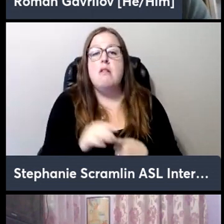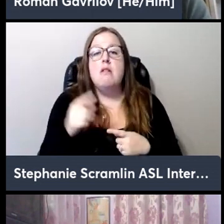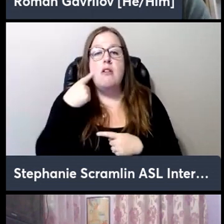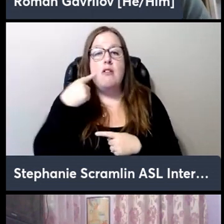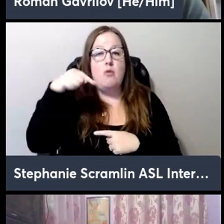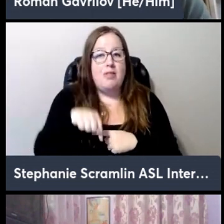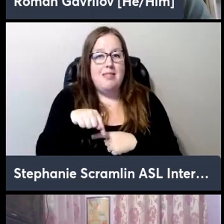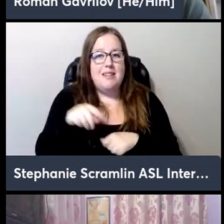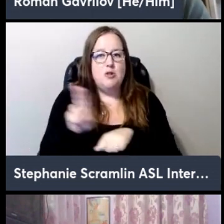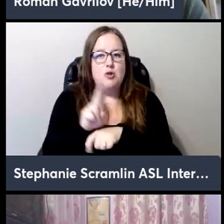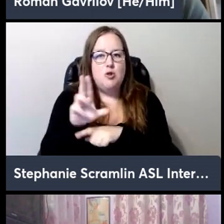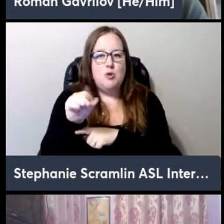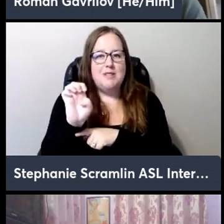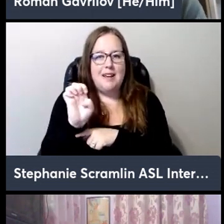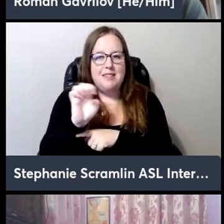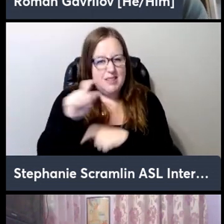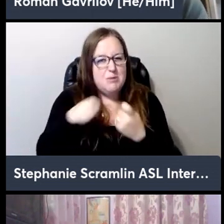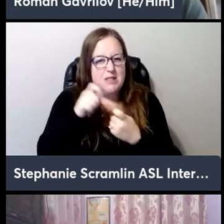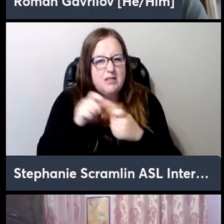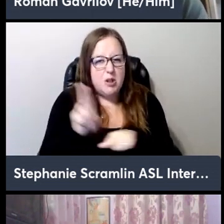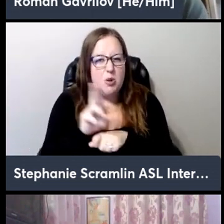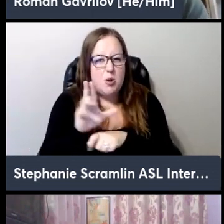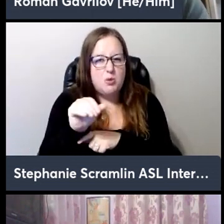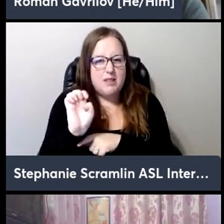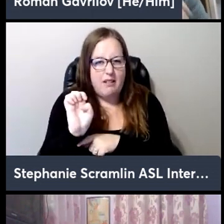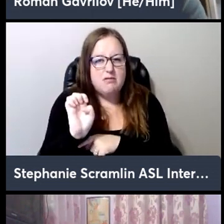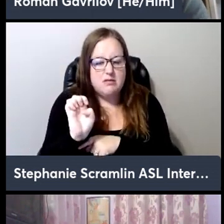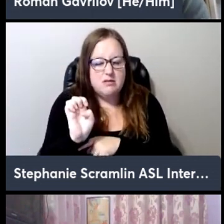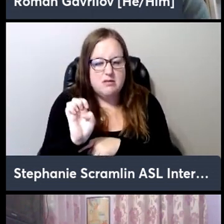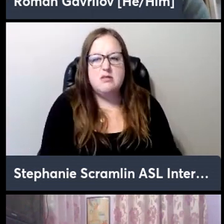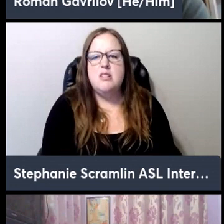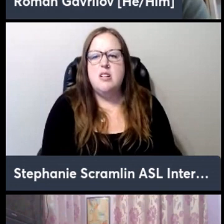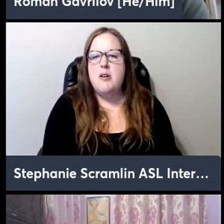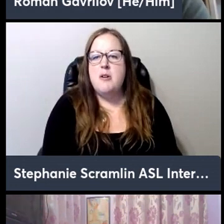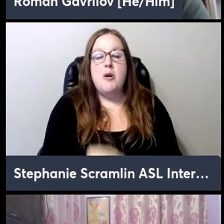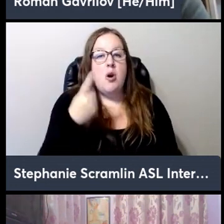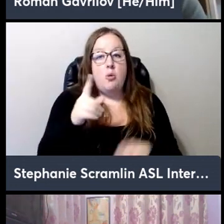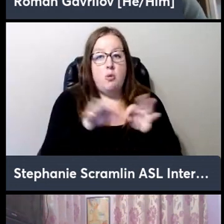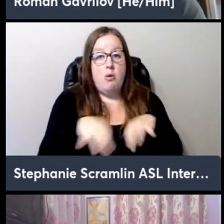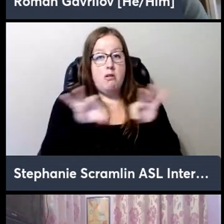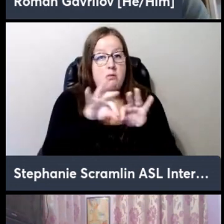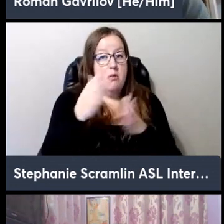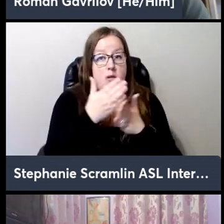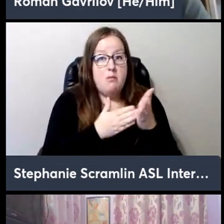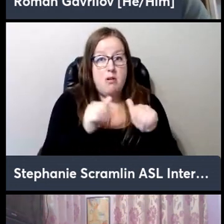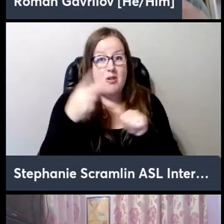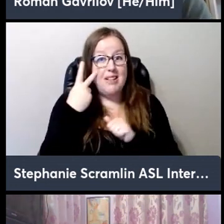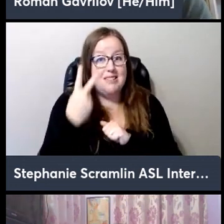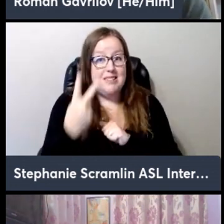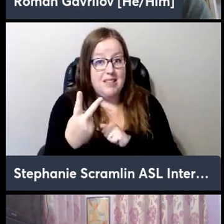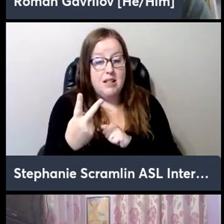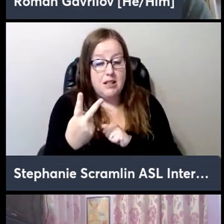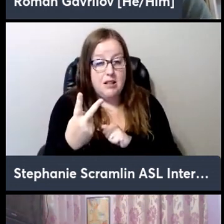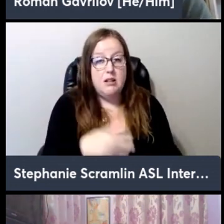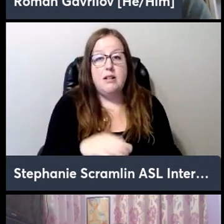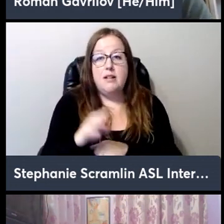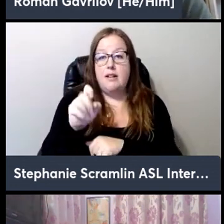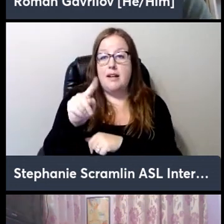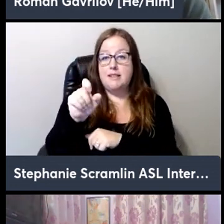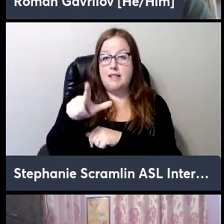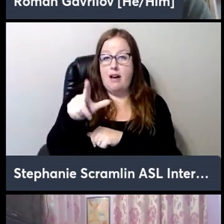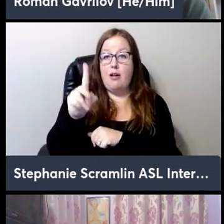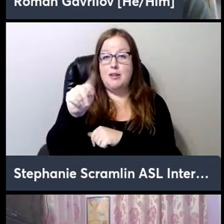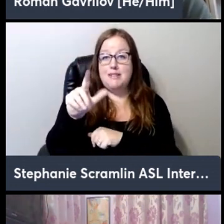for this use case specifically. And one of the key elements here that you can see is the ETL data